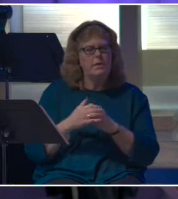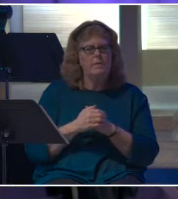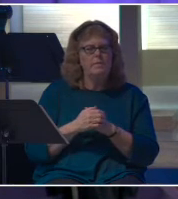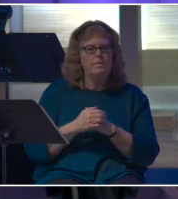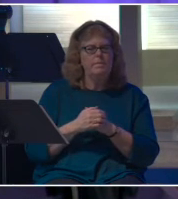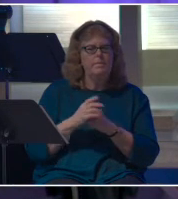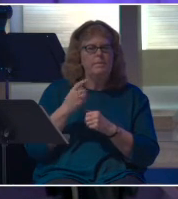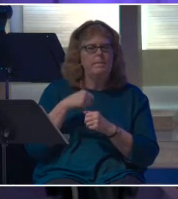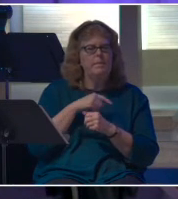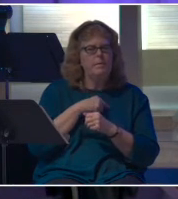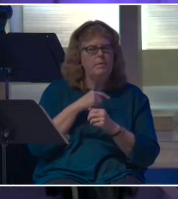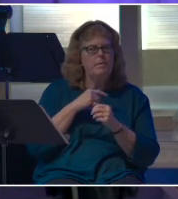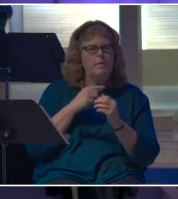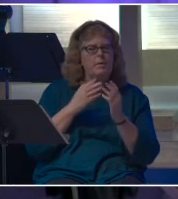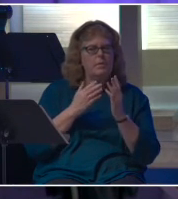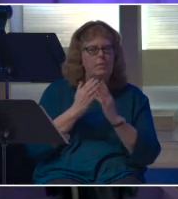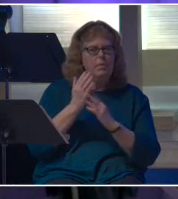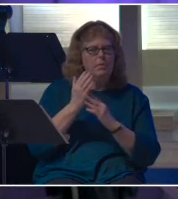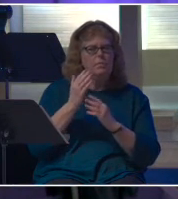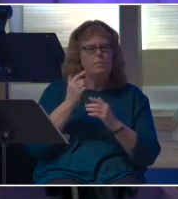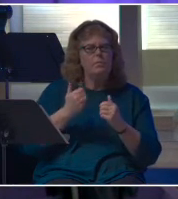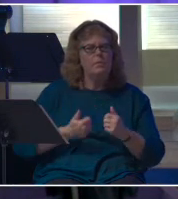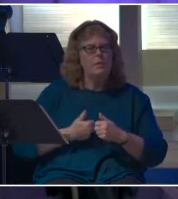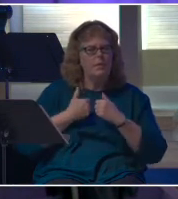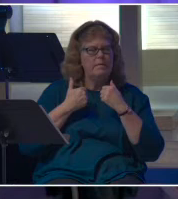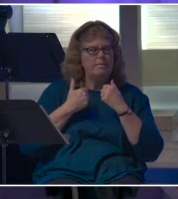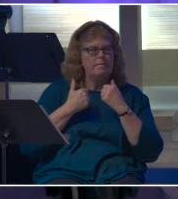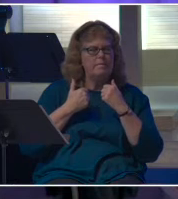As we go through life,